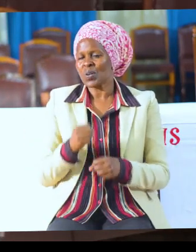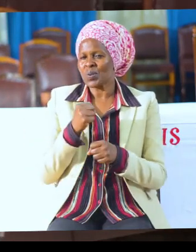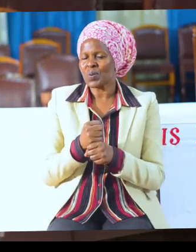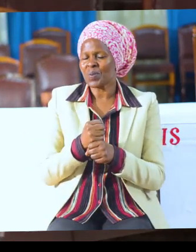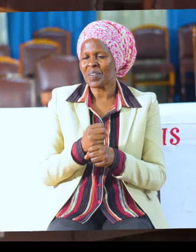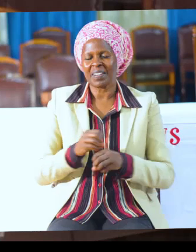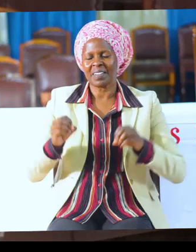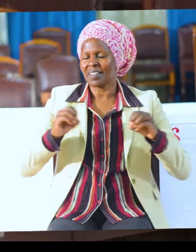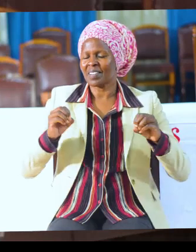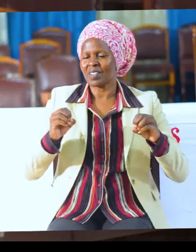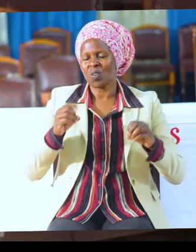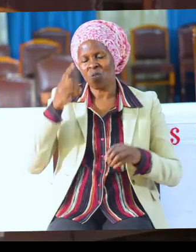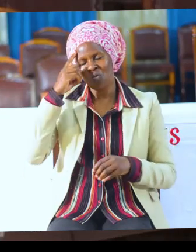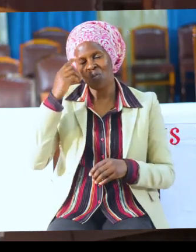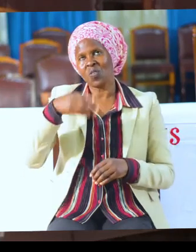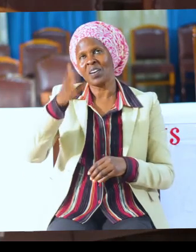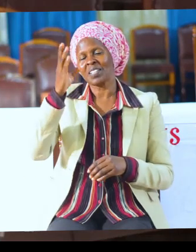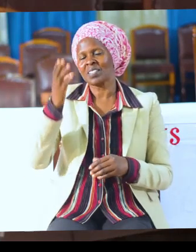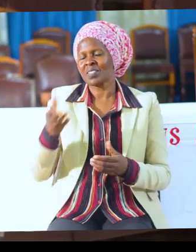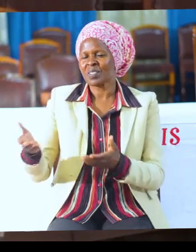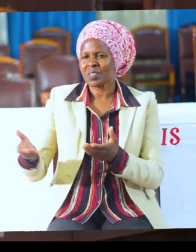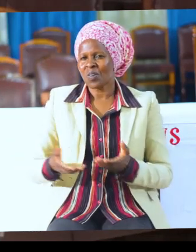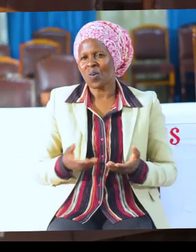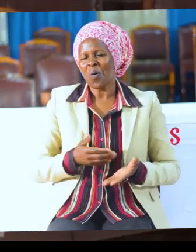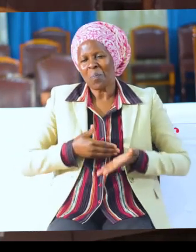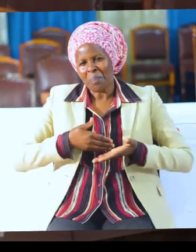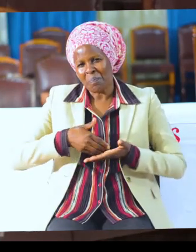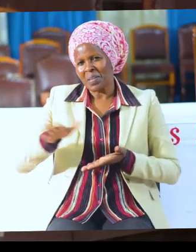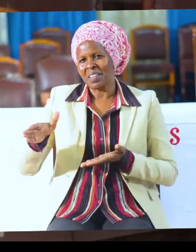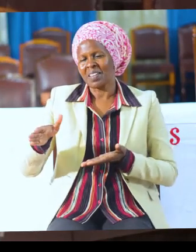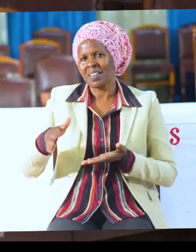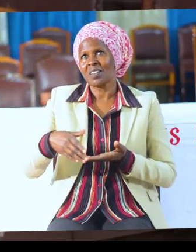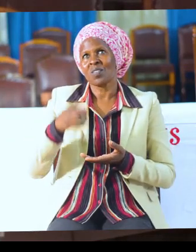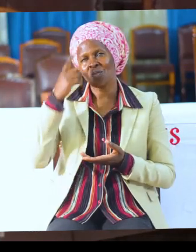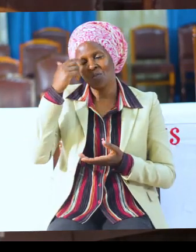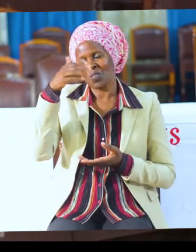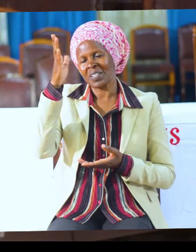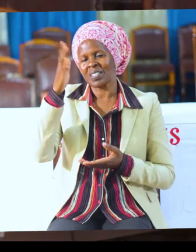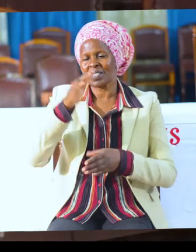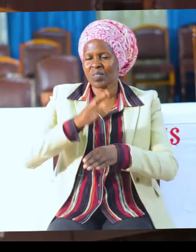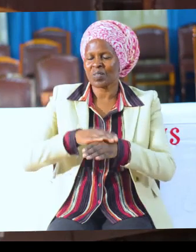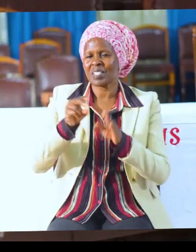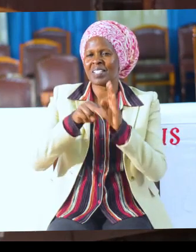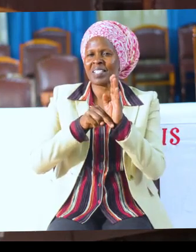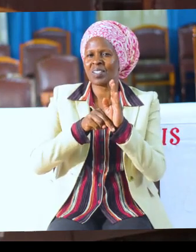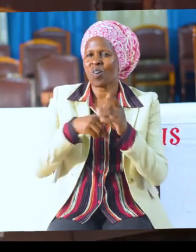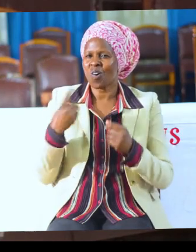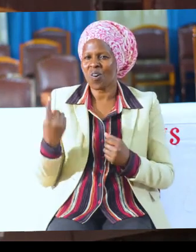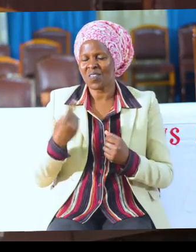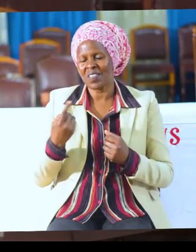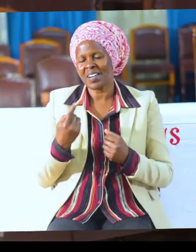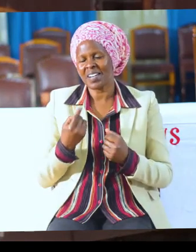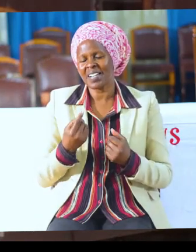to deserve God's blessings or repay him for them. And therefore he's saying, all we can